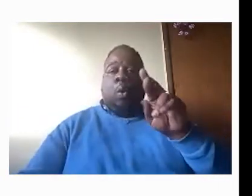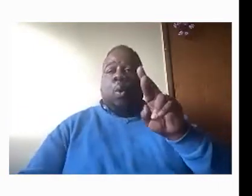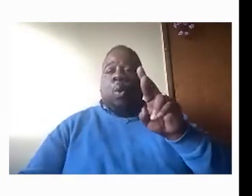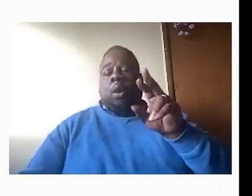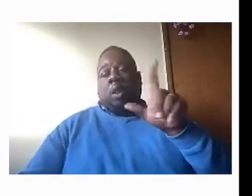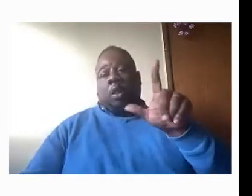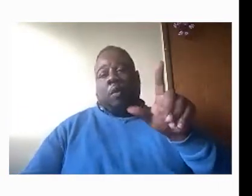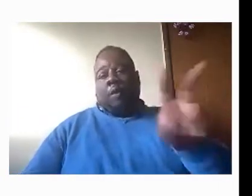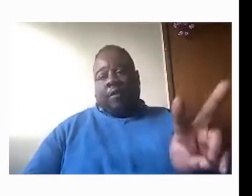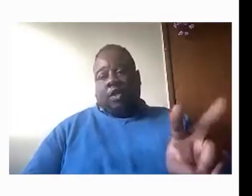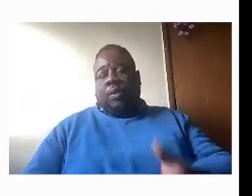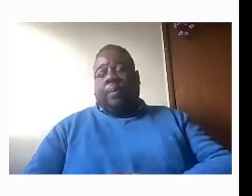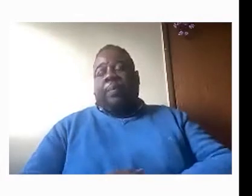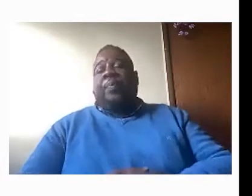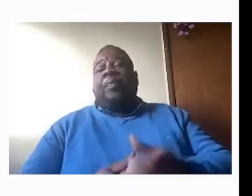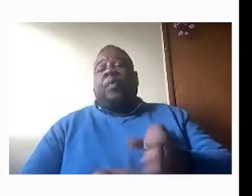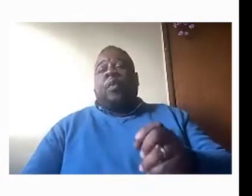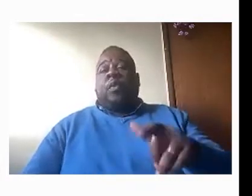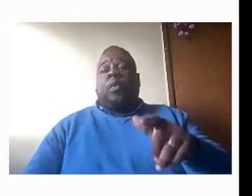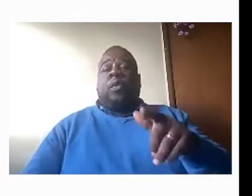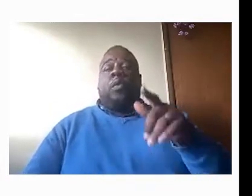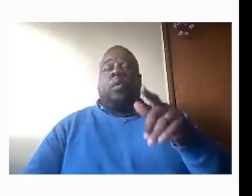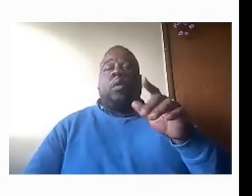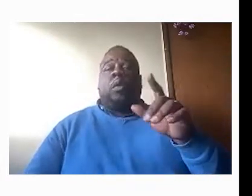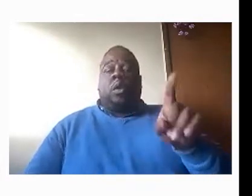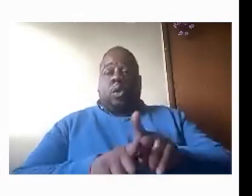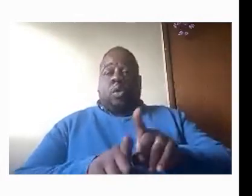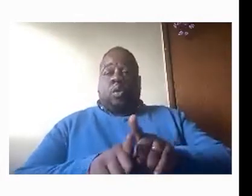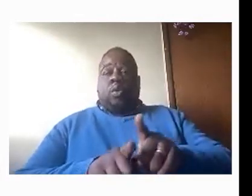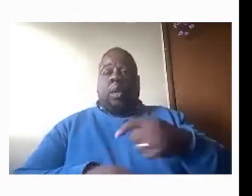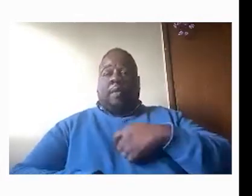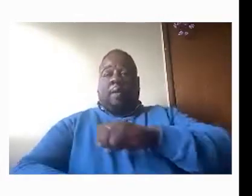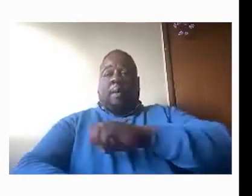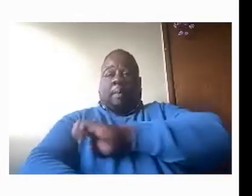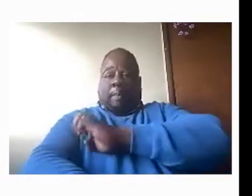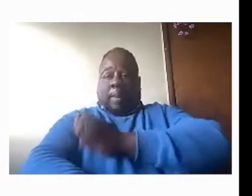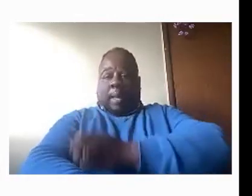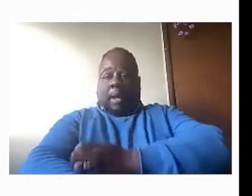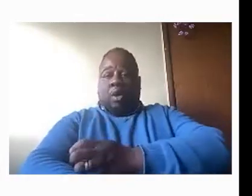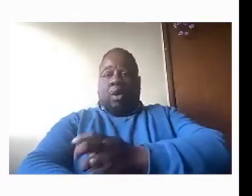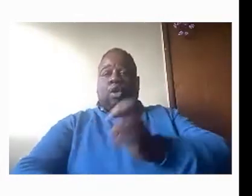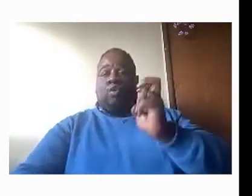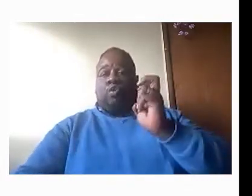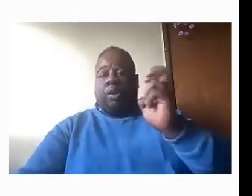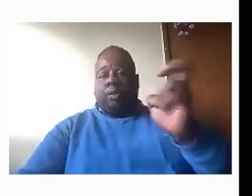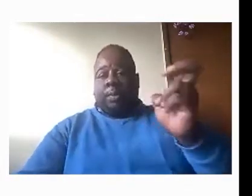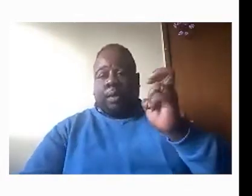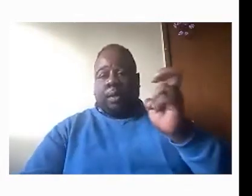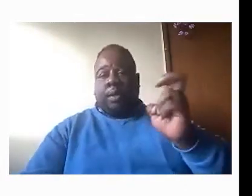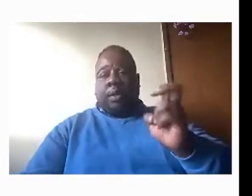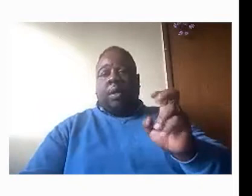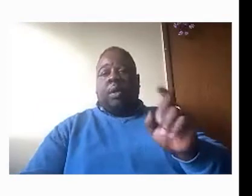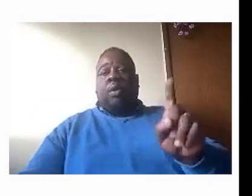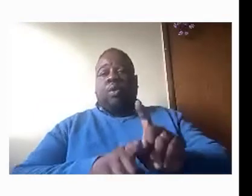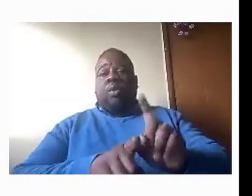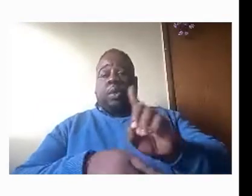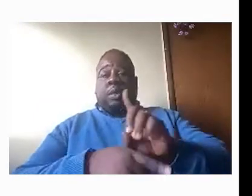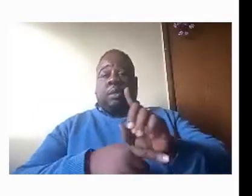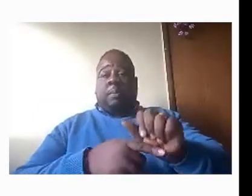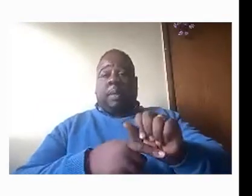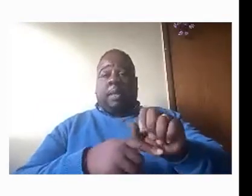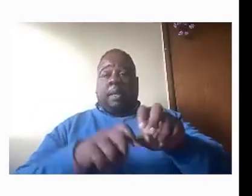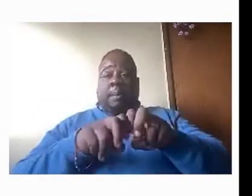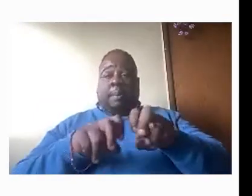was power, transportation, also a disability panel, where essentially, as you